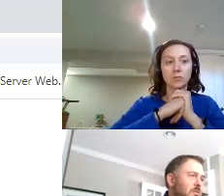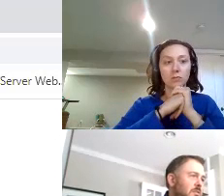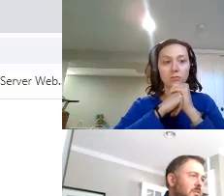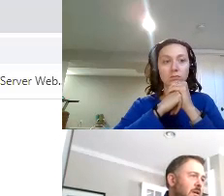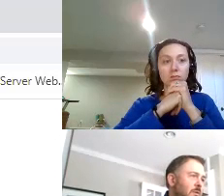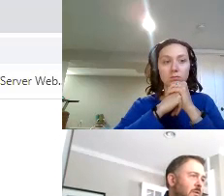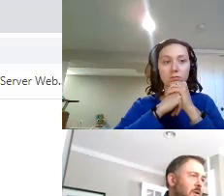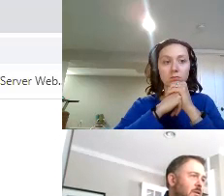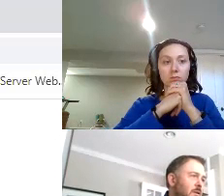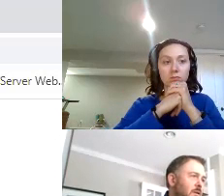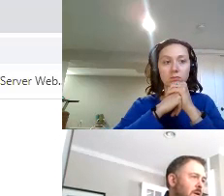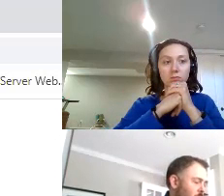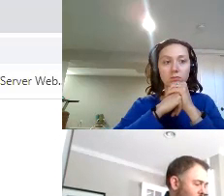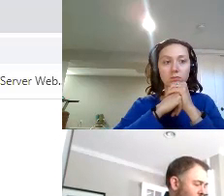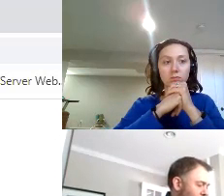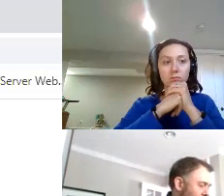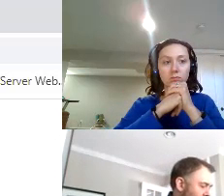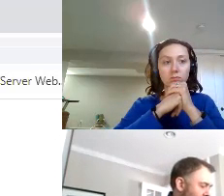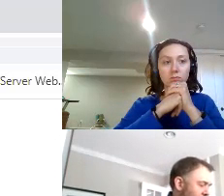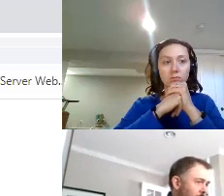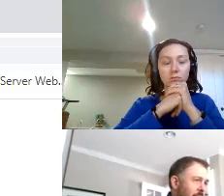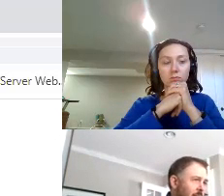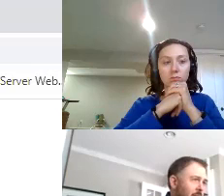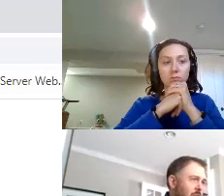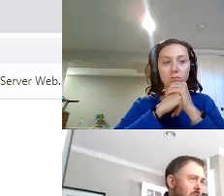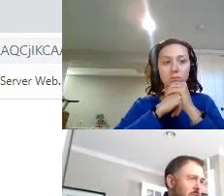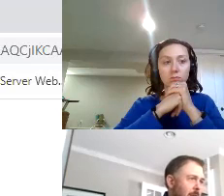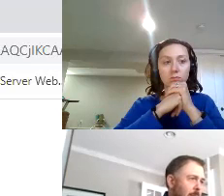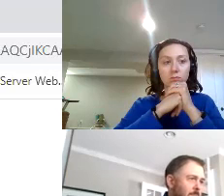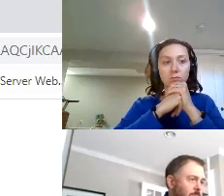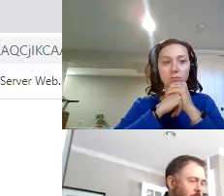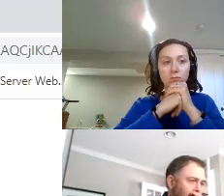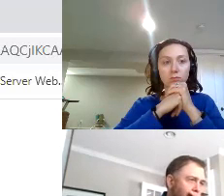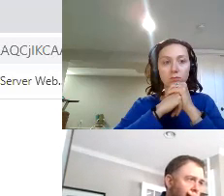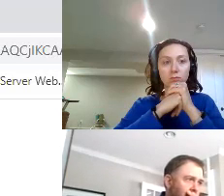whoops, that's not what I wanted. We're currently not disseminating this